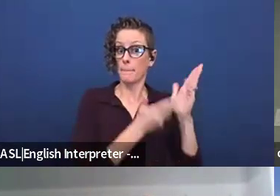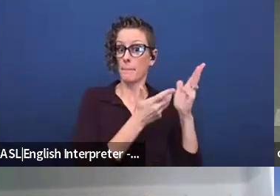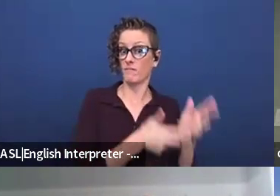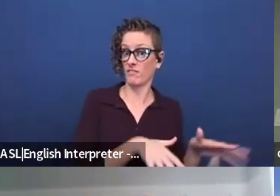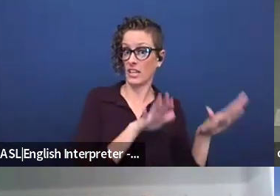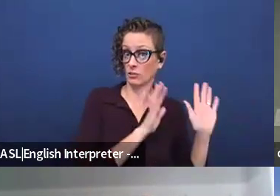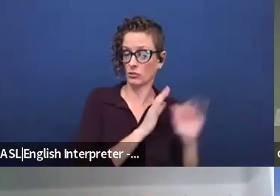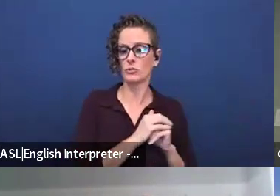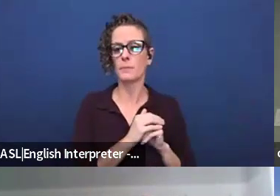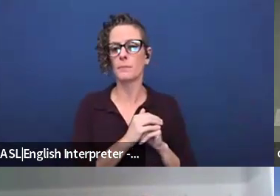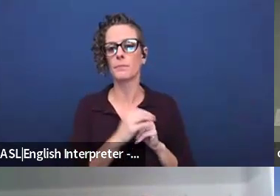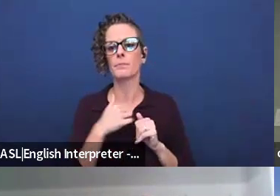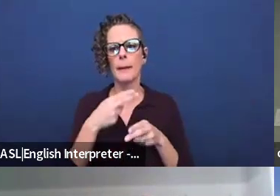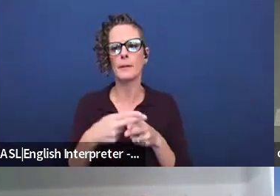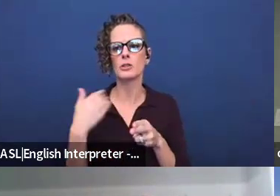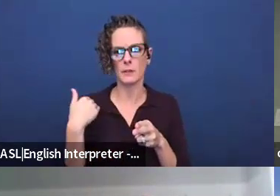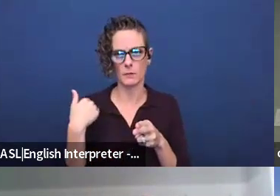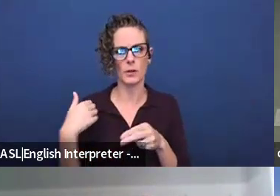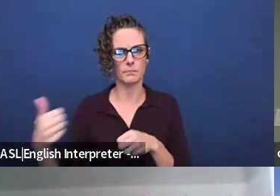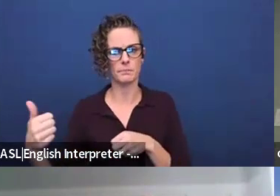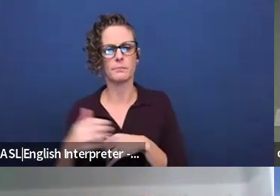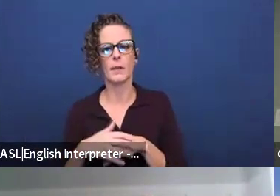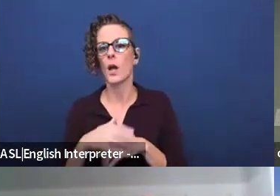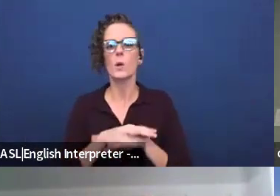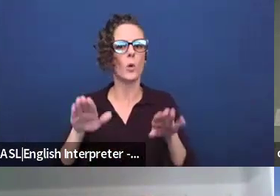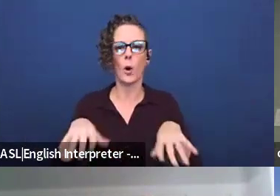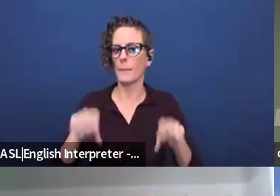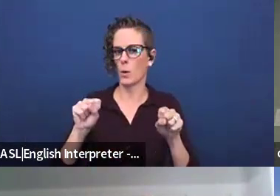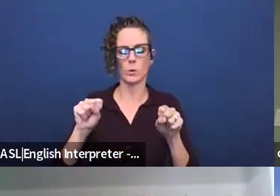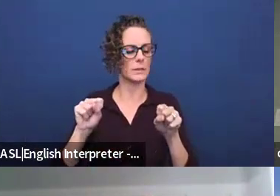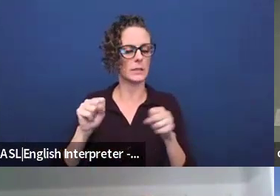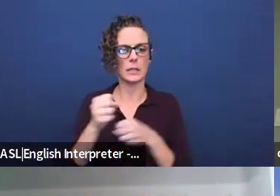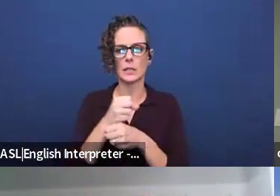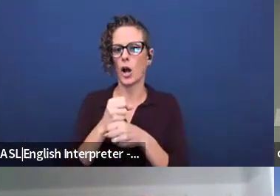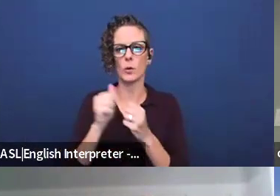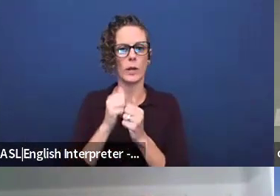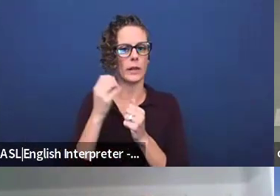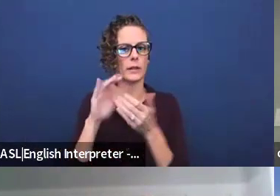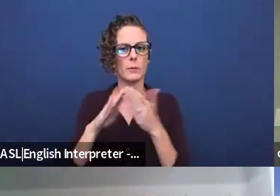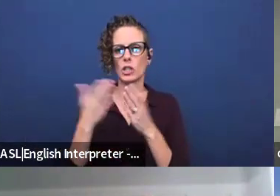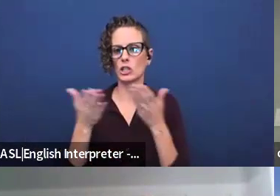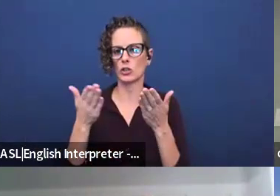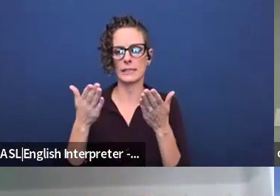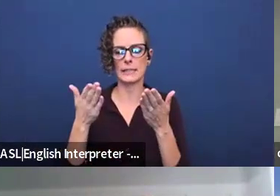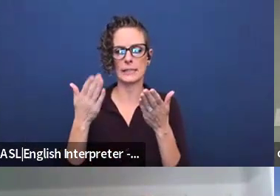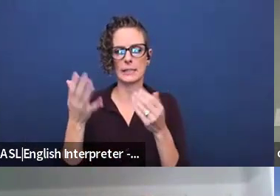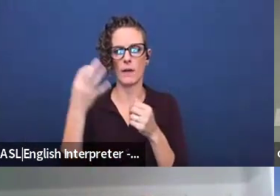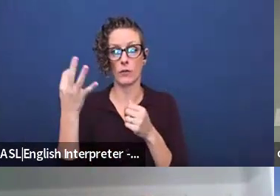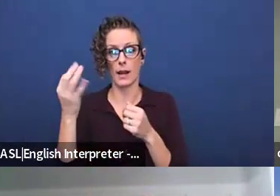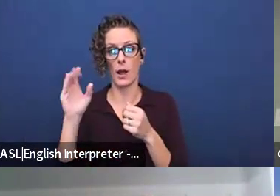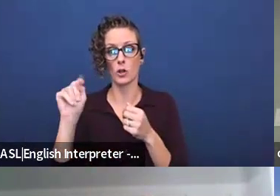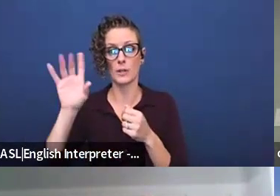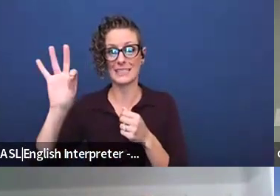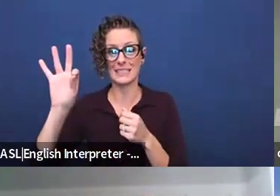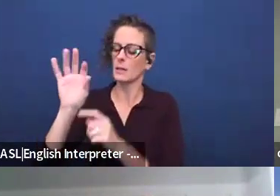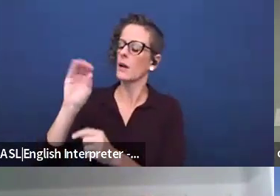you. Like I mentioned, we will not be hosting Coffee with Community Services on the 10th, but John Decker will be back and we will